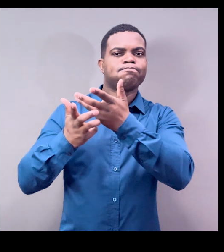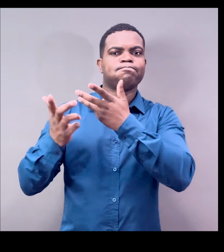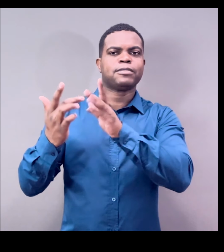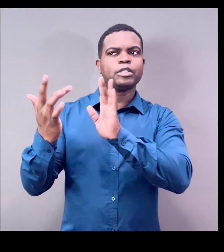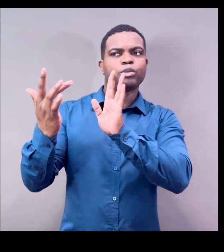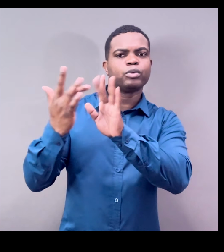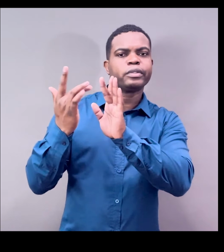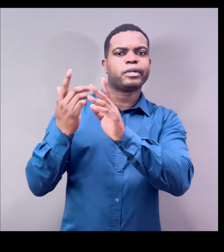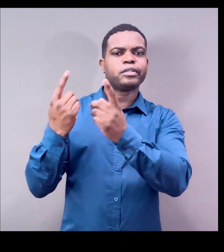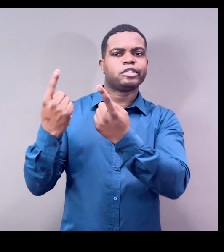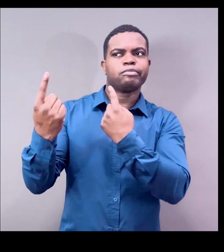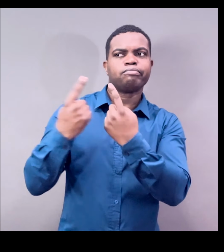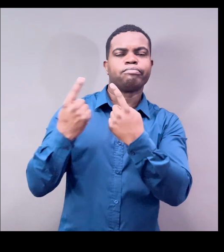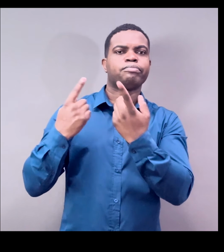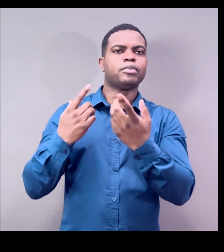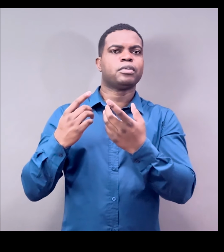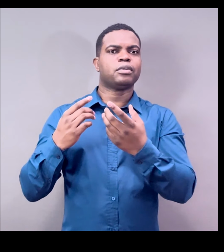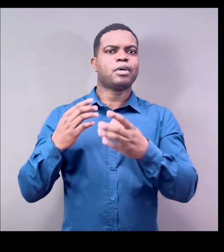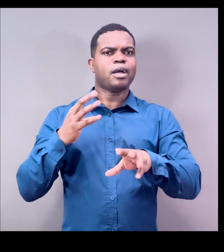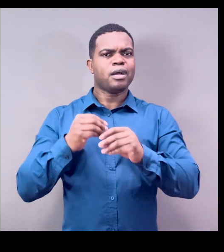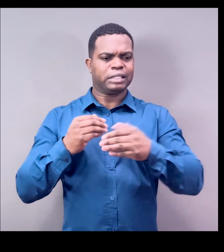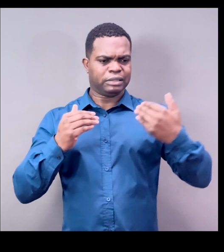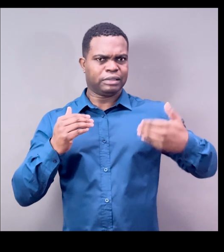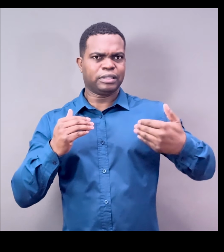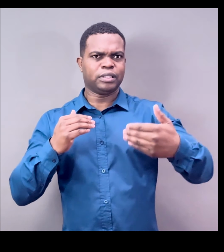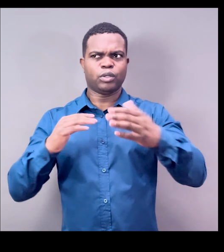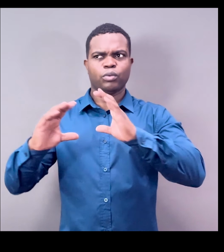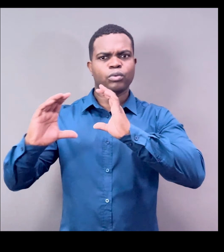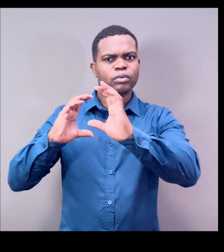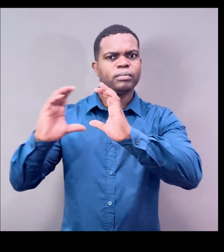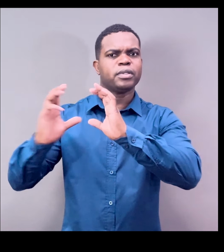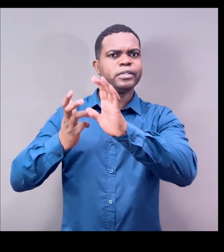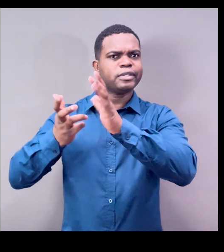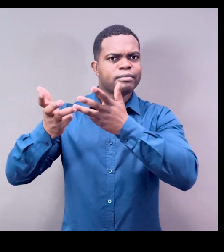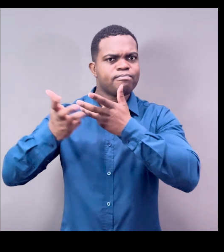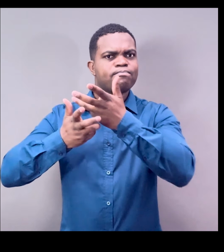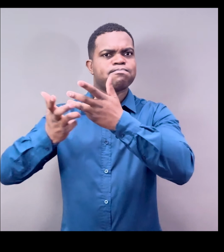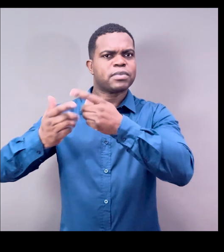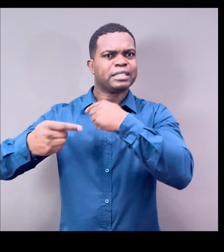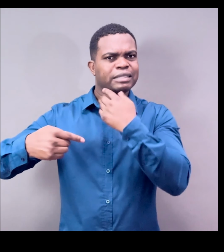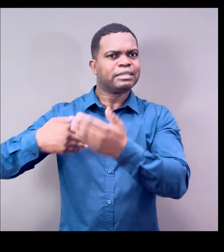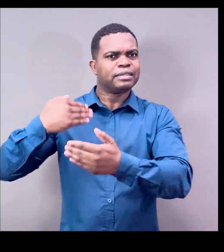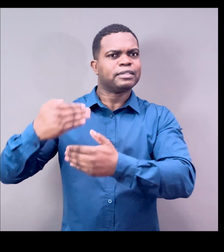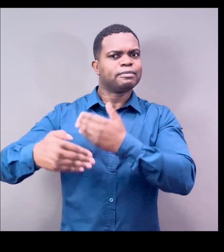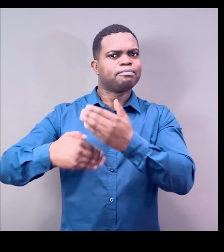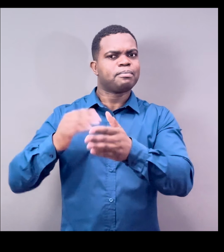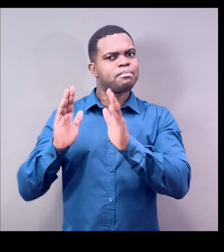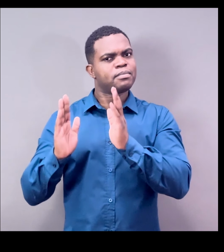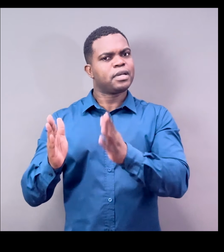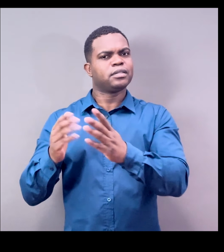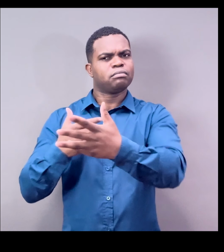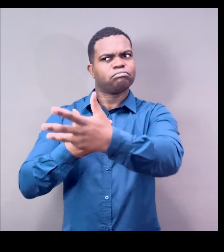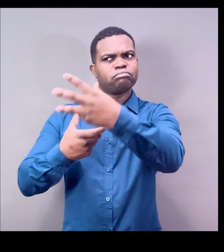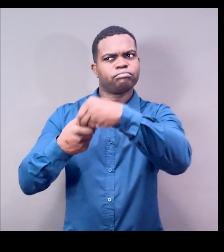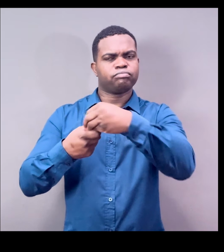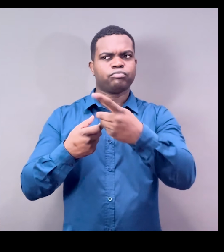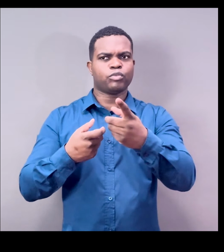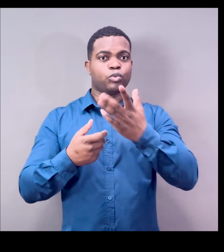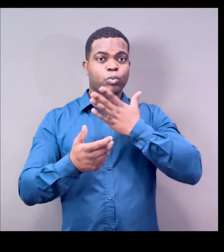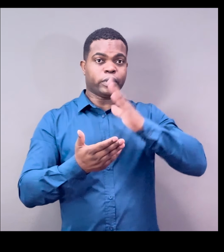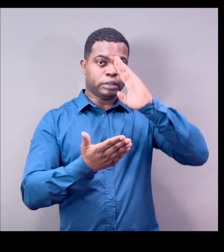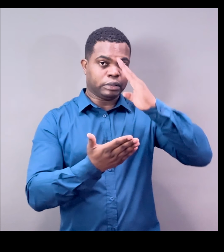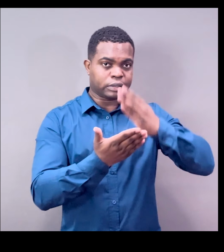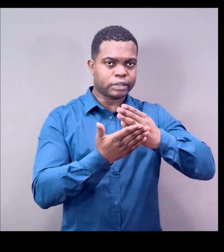You need to be active with your communication. You need to be active with your collaboration. You need to involve them in